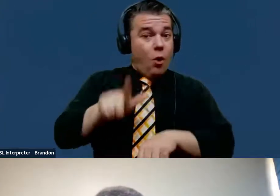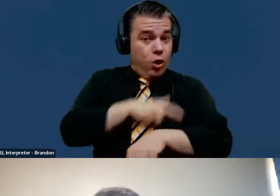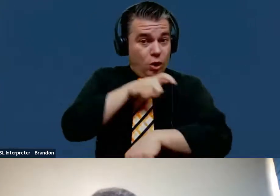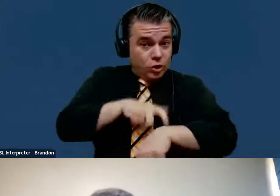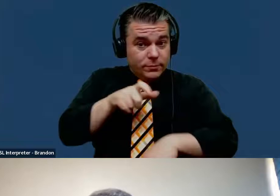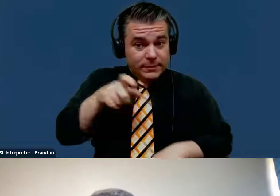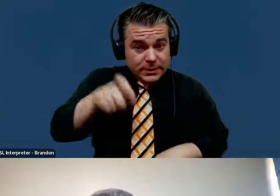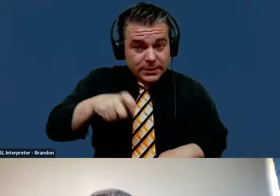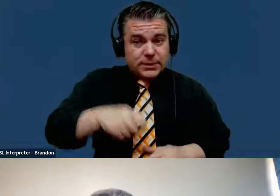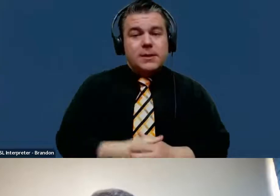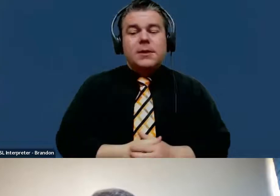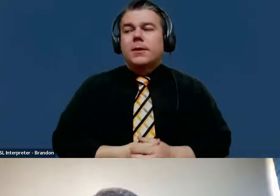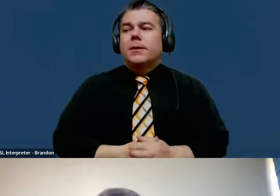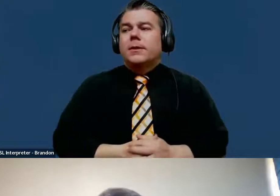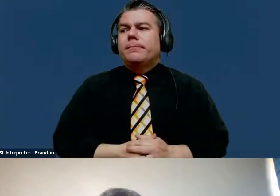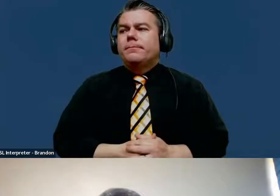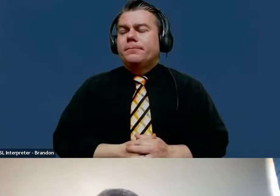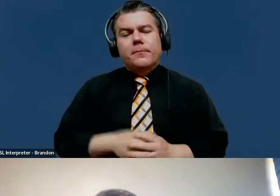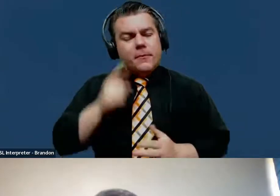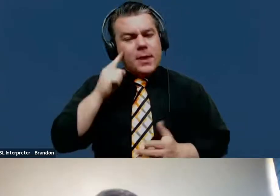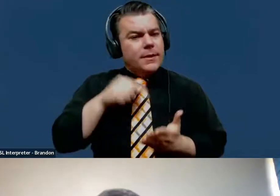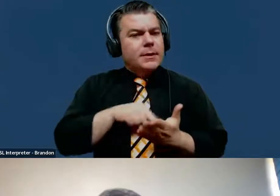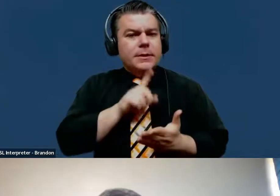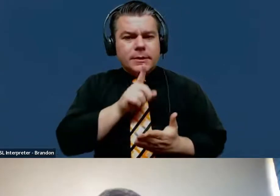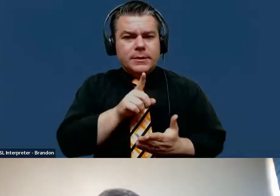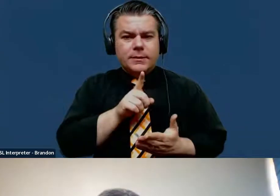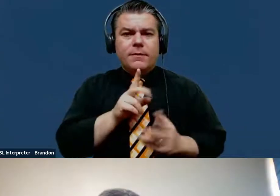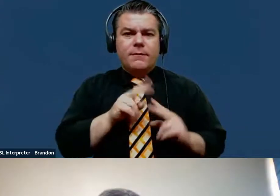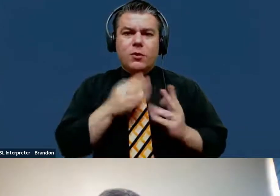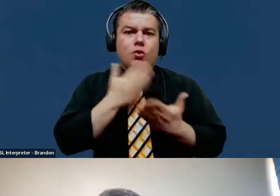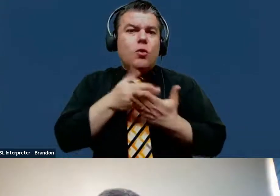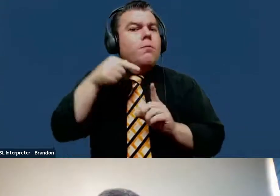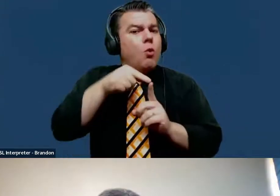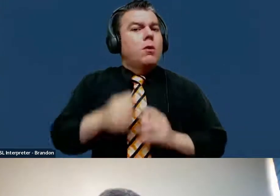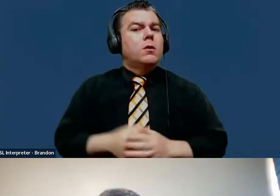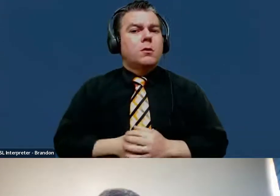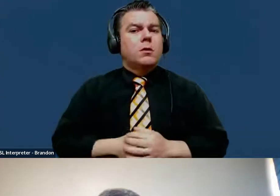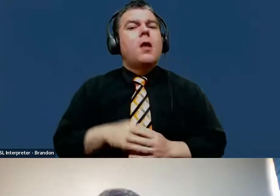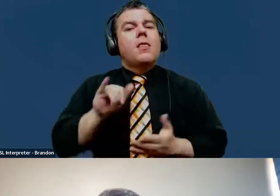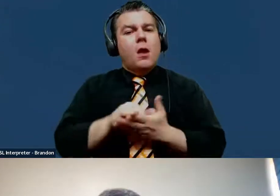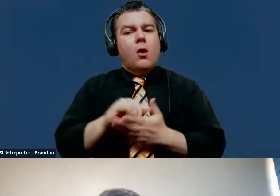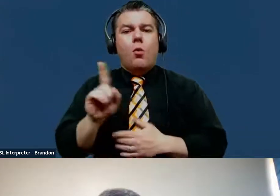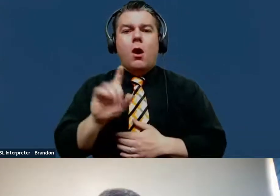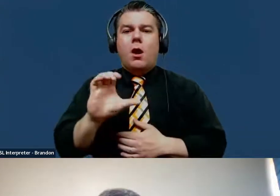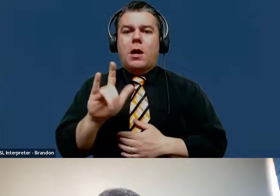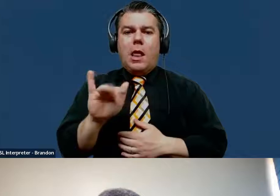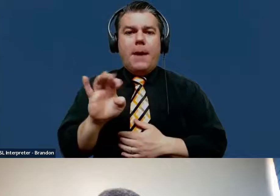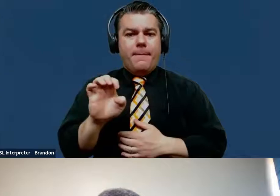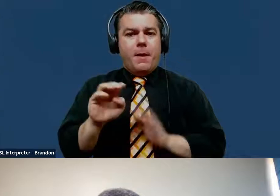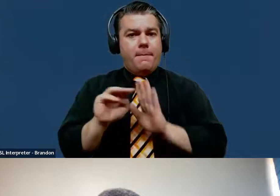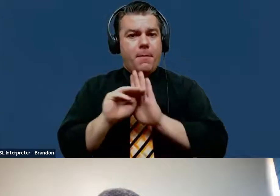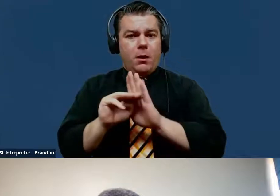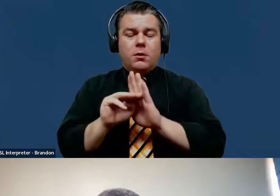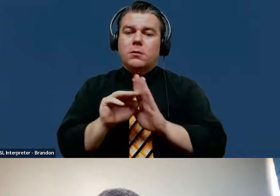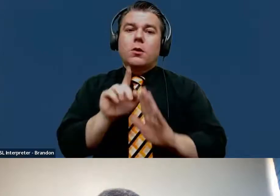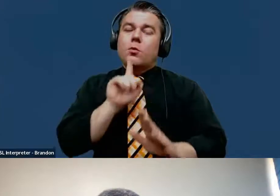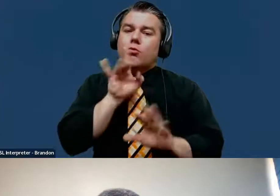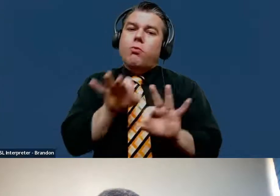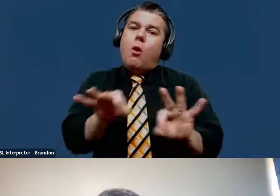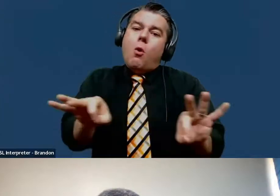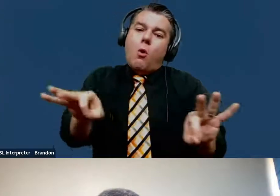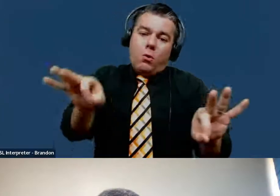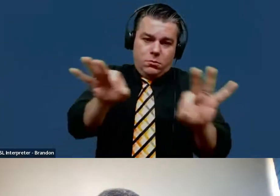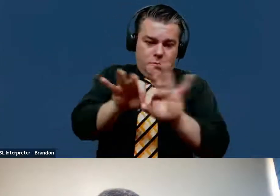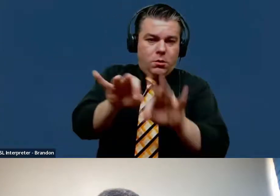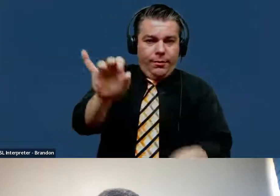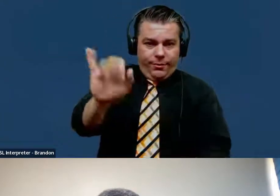needs, I think this is a very good point, and that's where climate modeling is, in my view, absolutely crucial. And that's why I'm happy